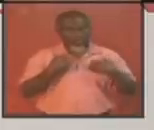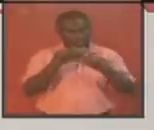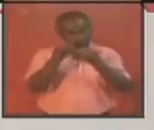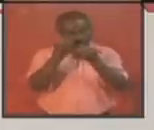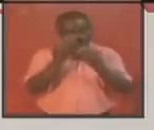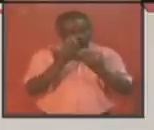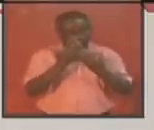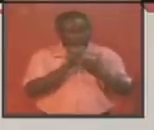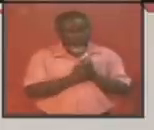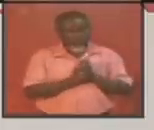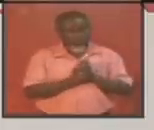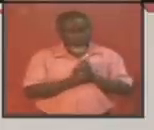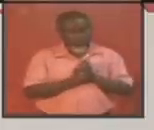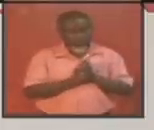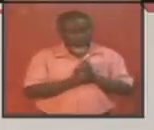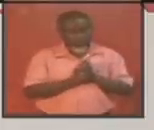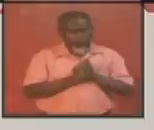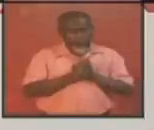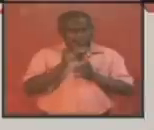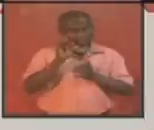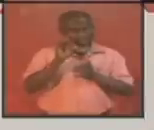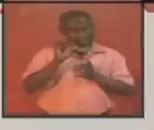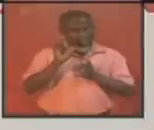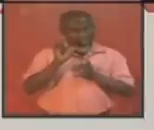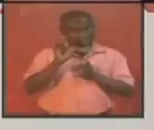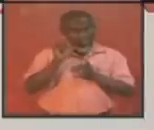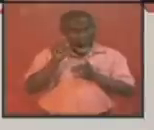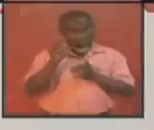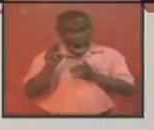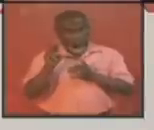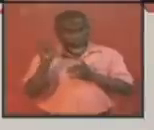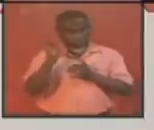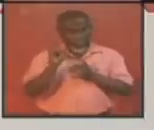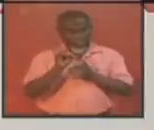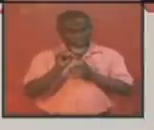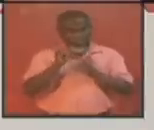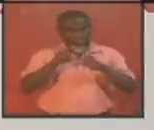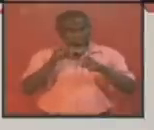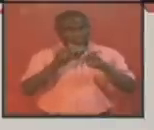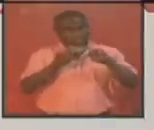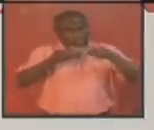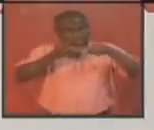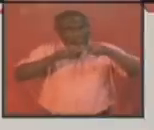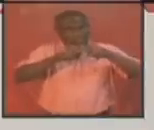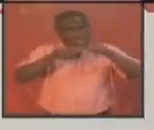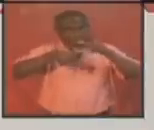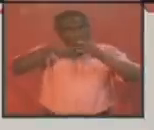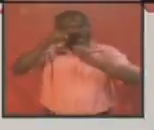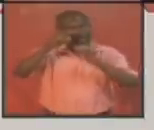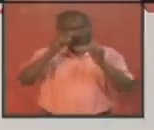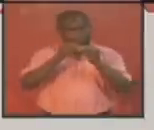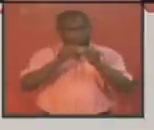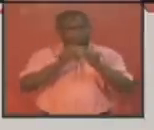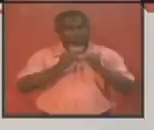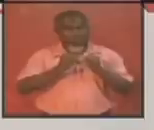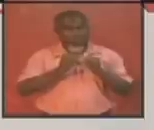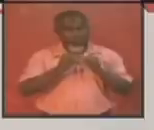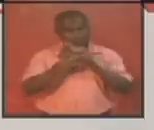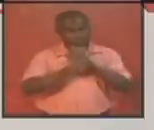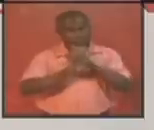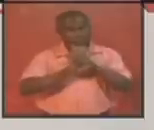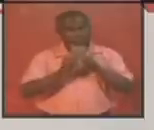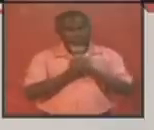noted, 89.2% is not where we should be, and we need to get that up. Going from a sylvatic or